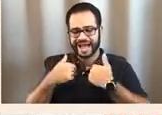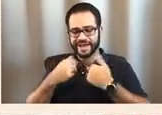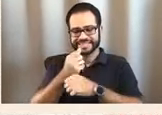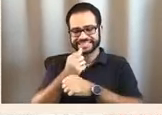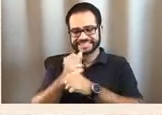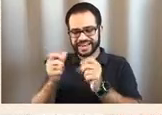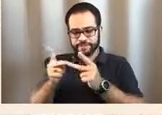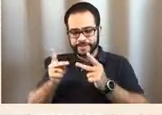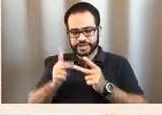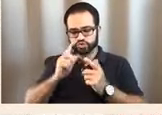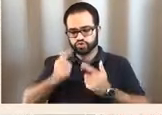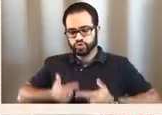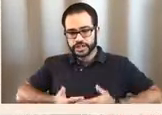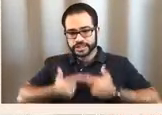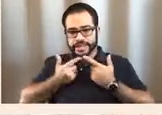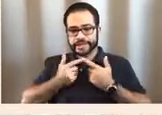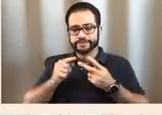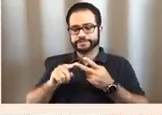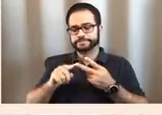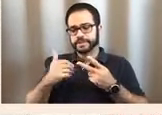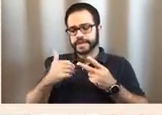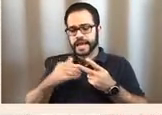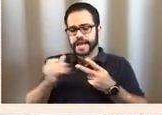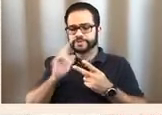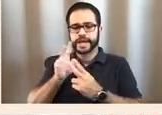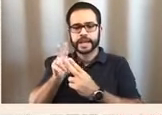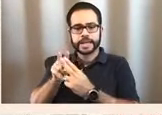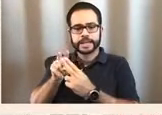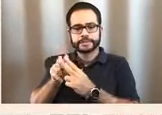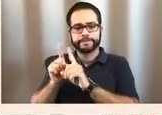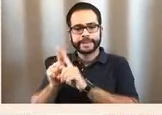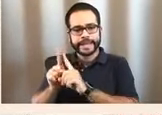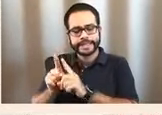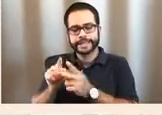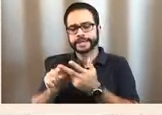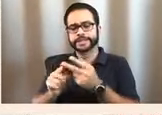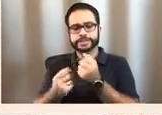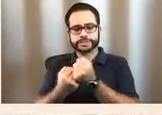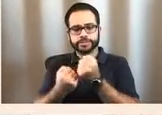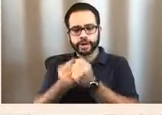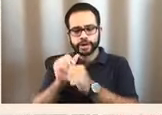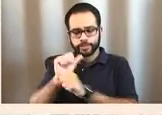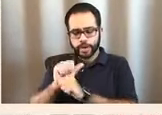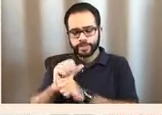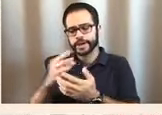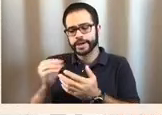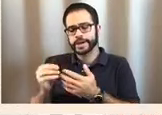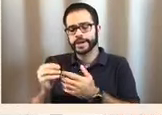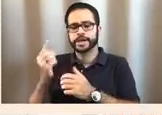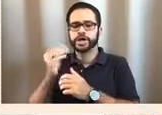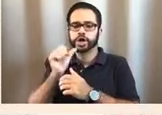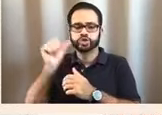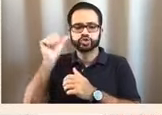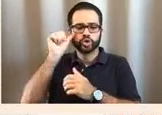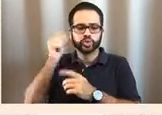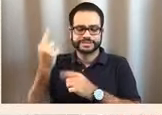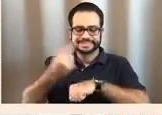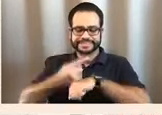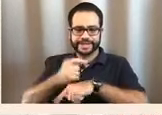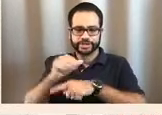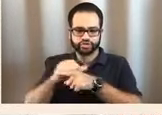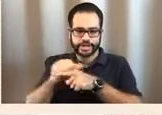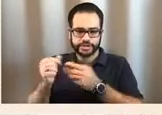activity, such as companion, supported employment, and adult day training services. Also to be able to receive